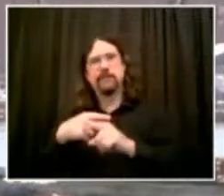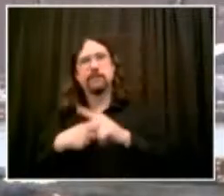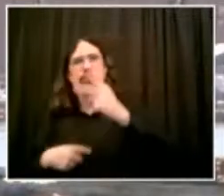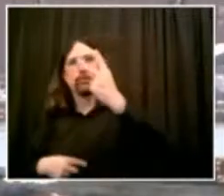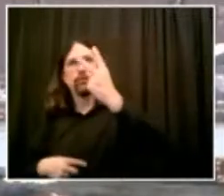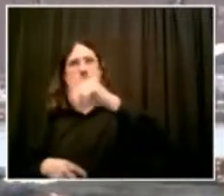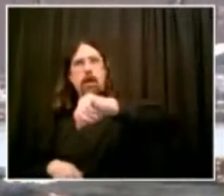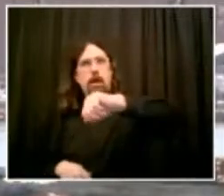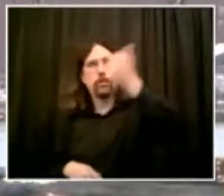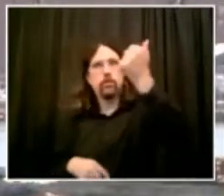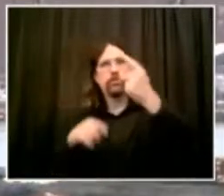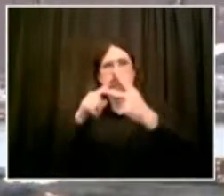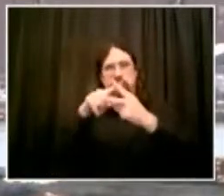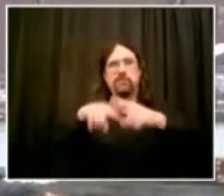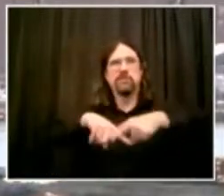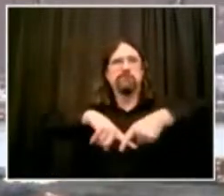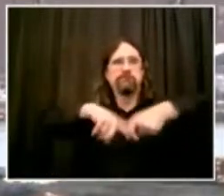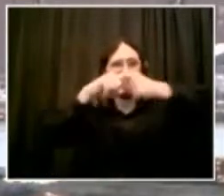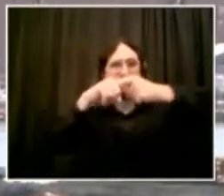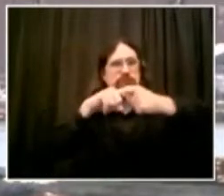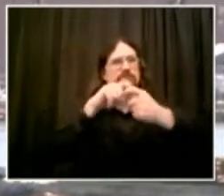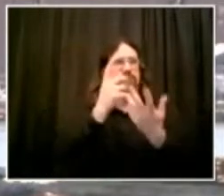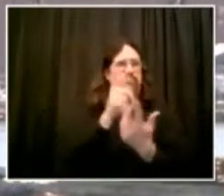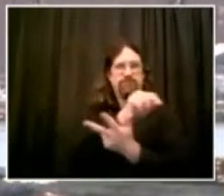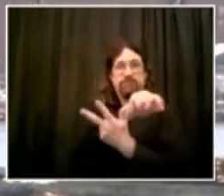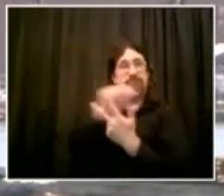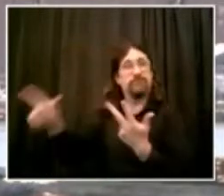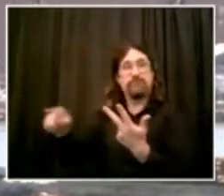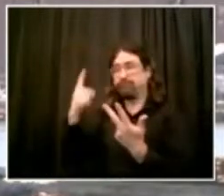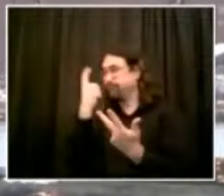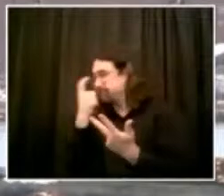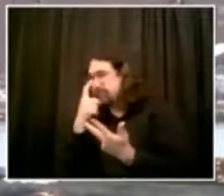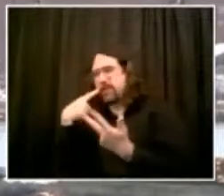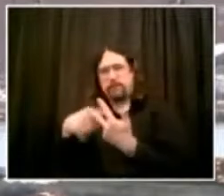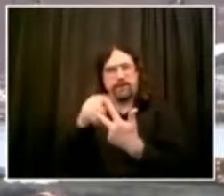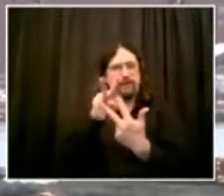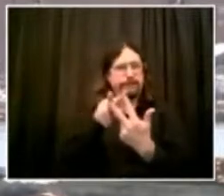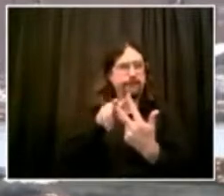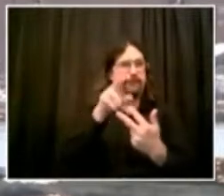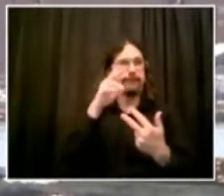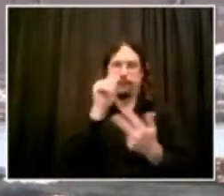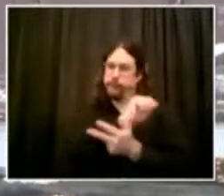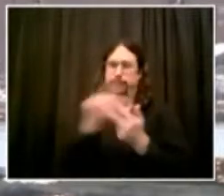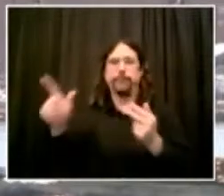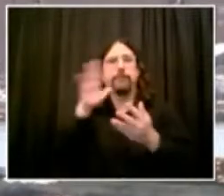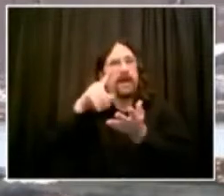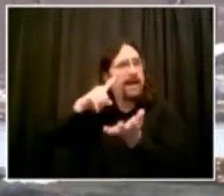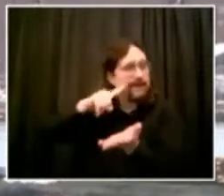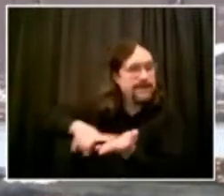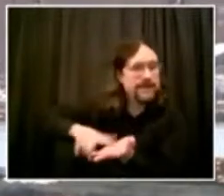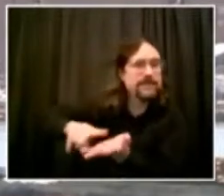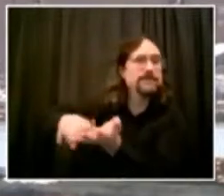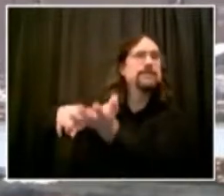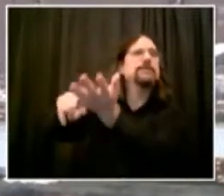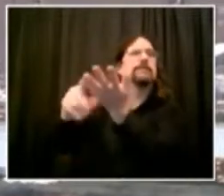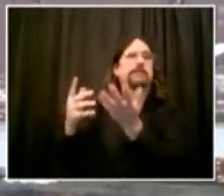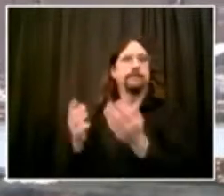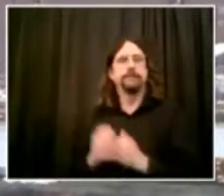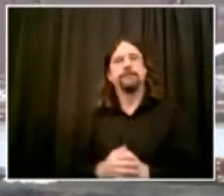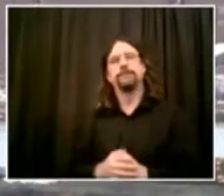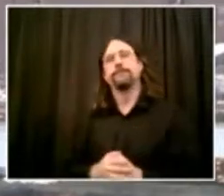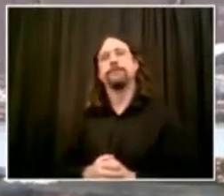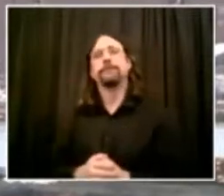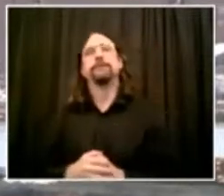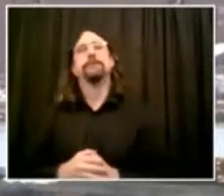has to happen, it will happen. But I'm not going to comment on other agencies. Go ahead, Gloria. I want to ask you just two last questions on police-related stuff.